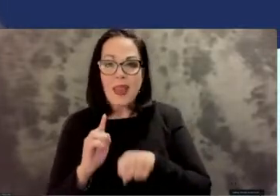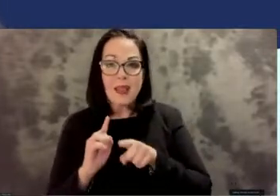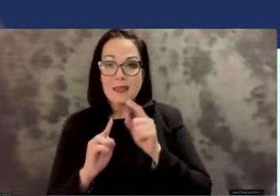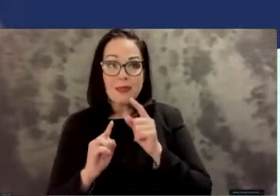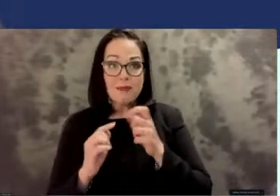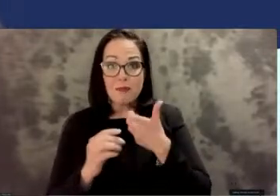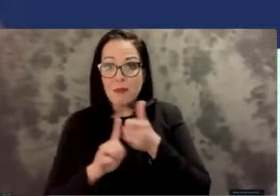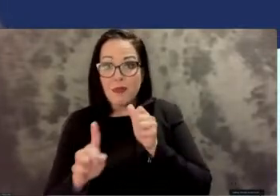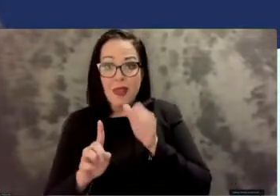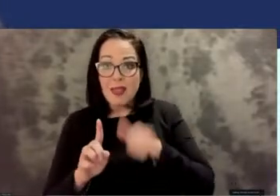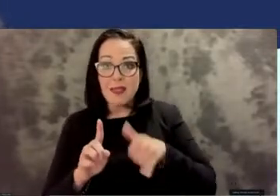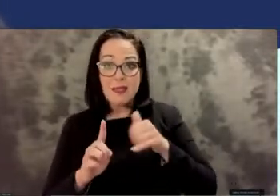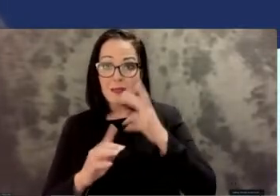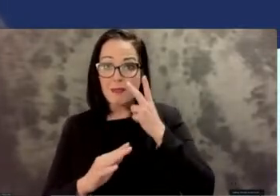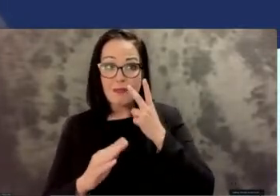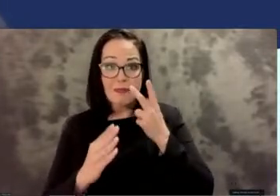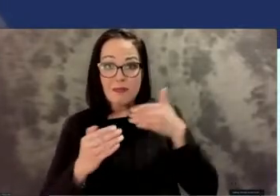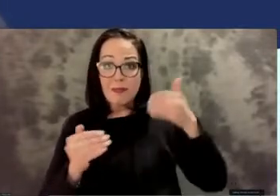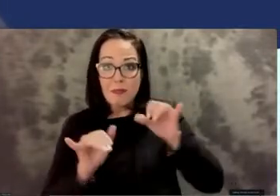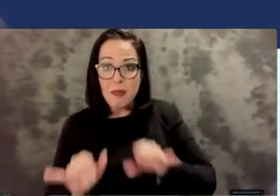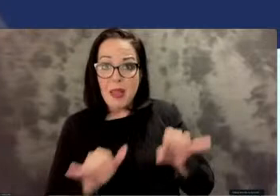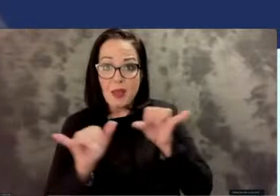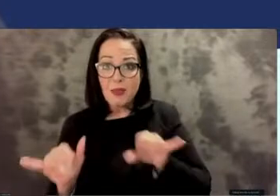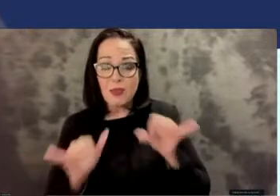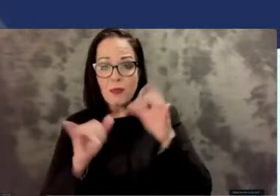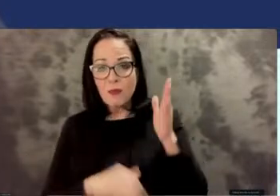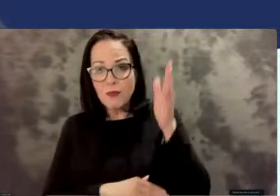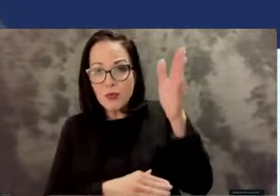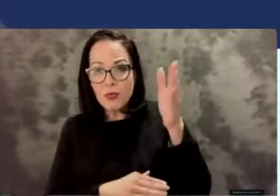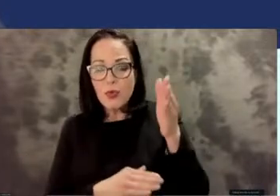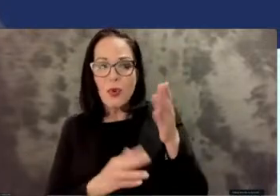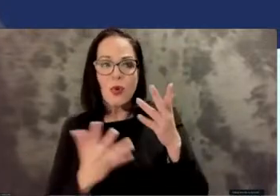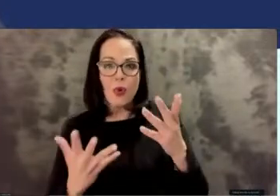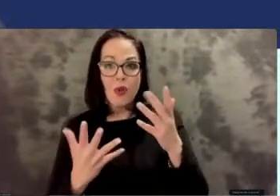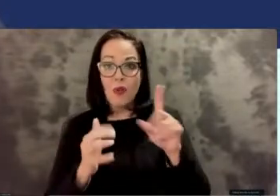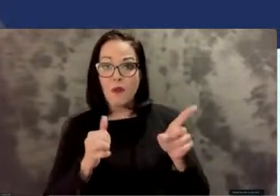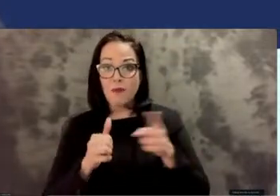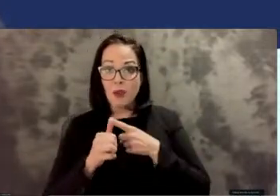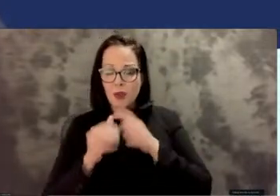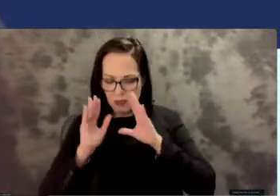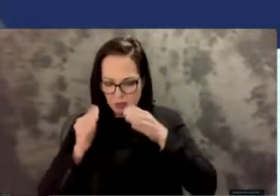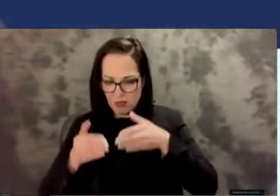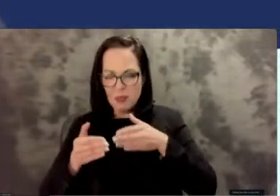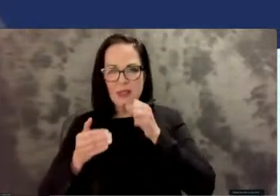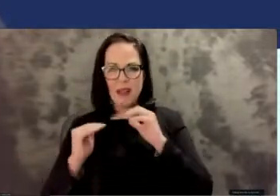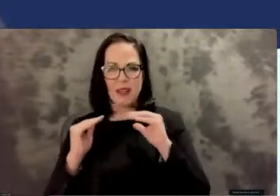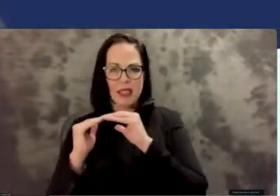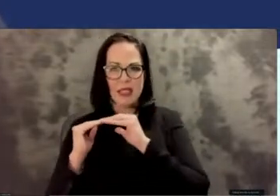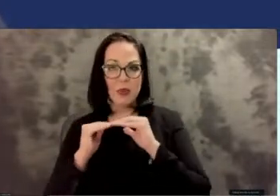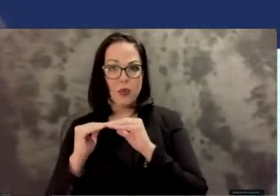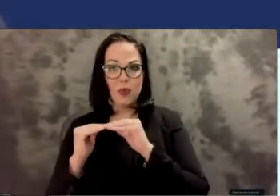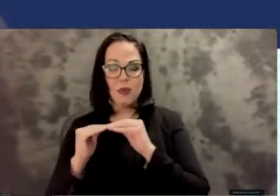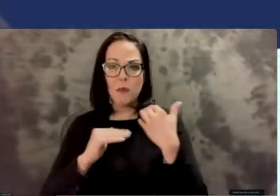future without looking toward its drastically unequal burden on communities of color.